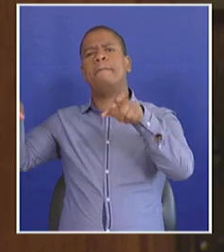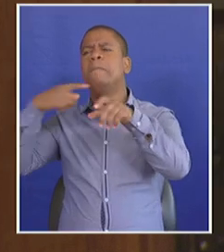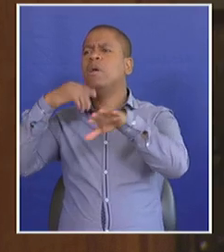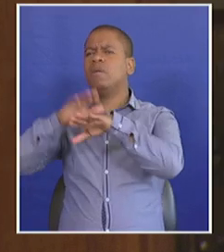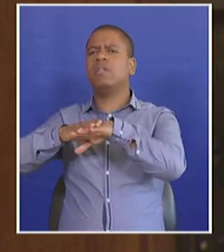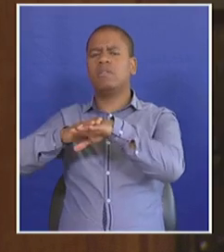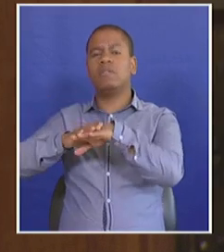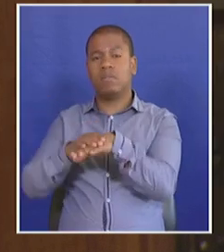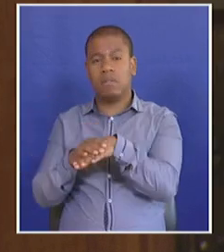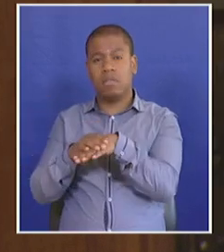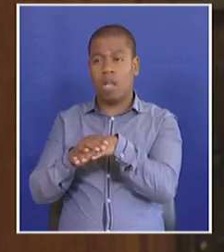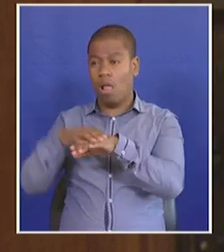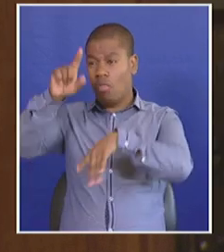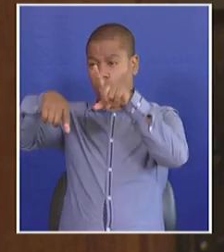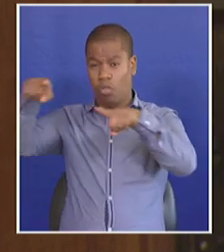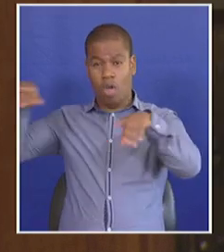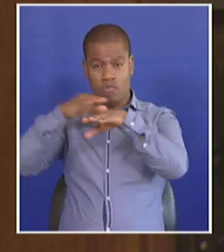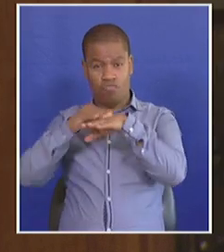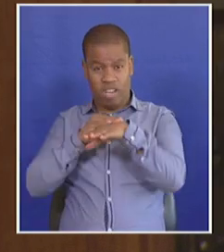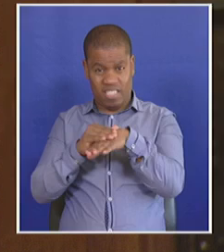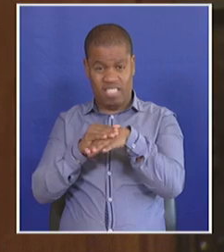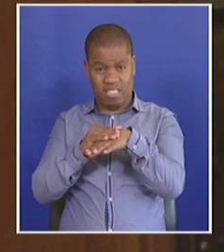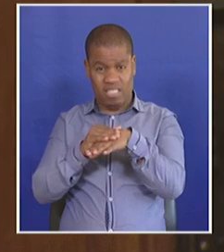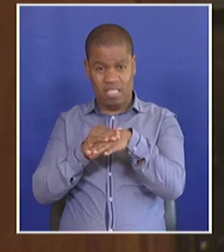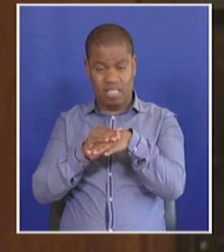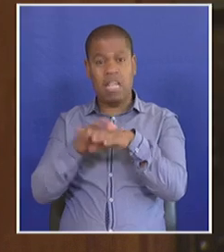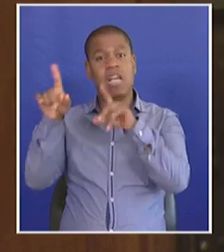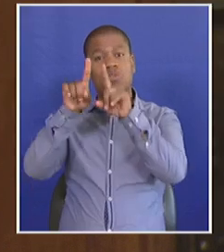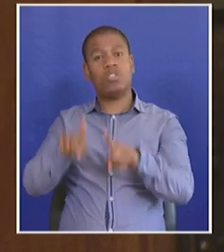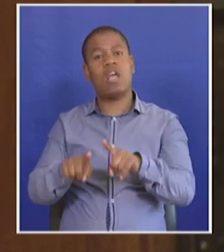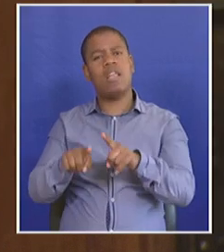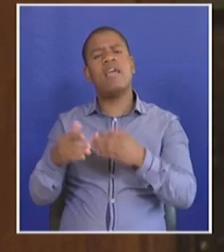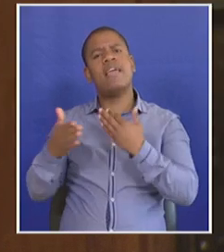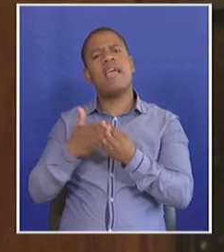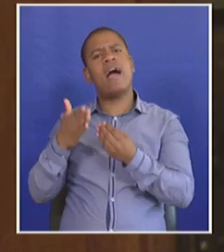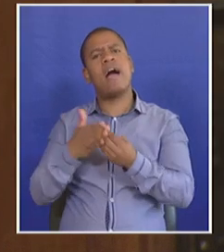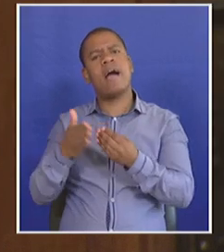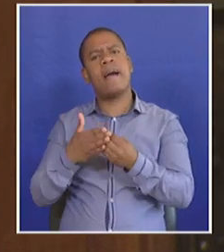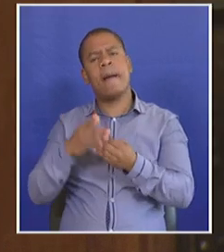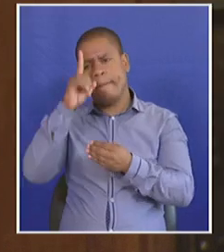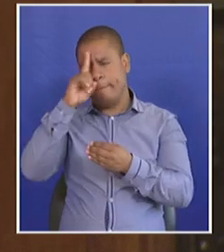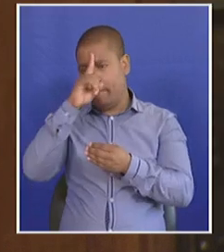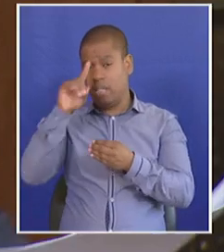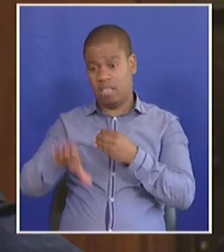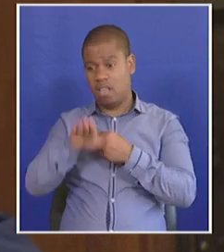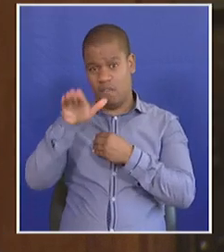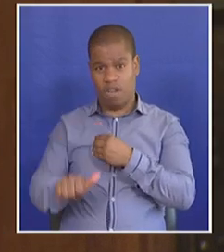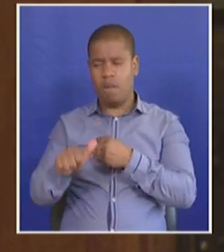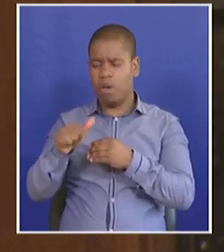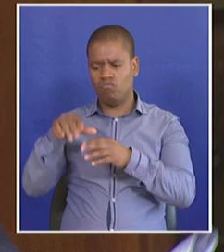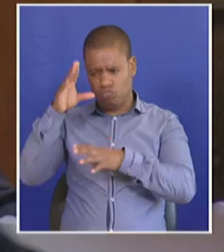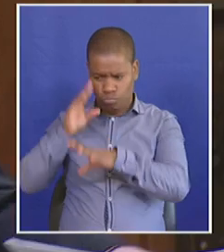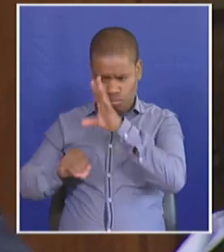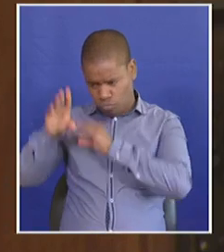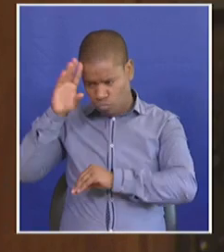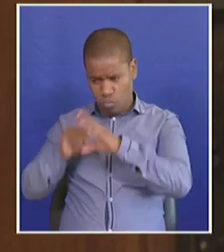making to motivate especially young black South Africans to study law? It's not always, having studied